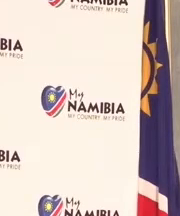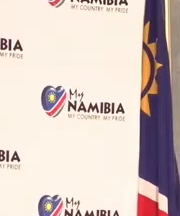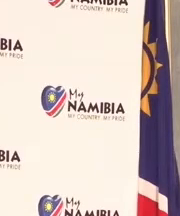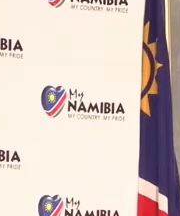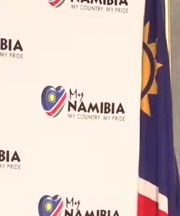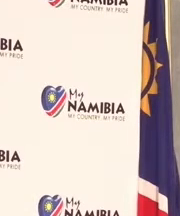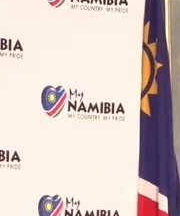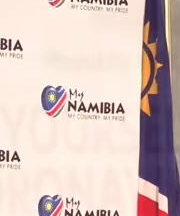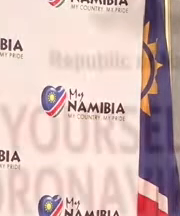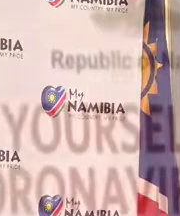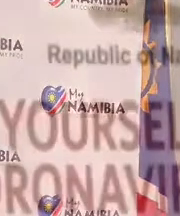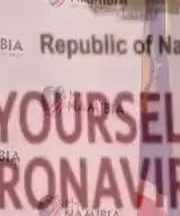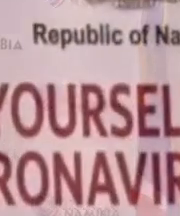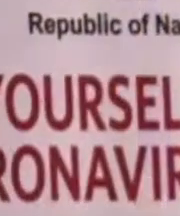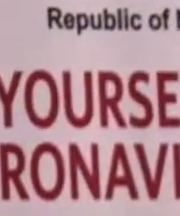Thank you very much,